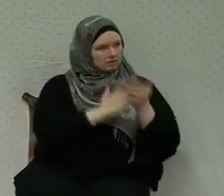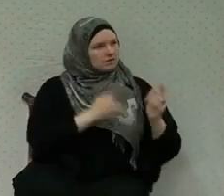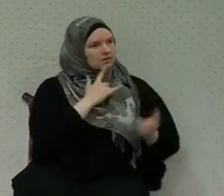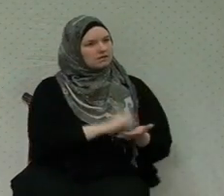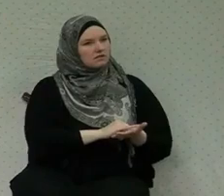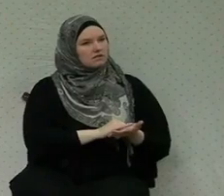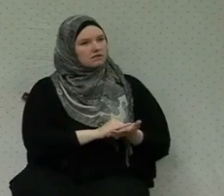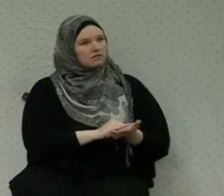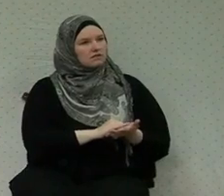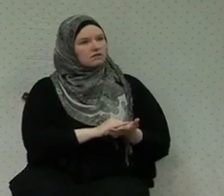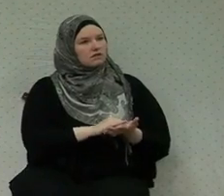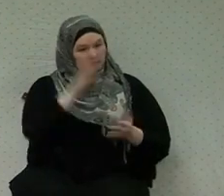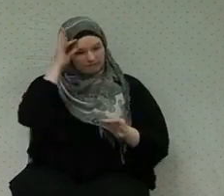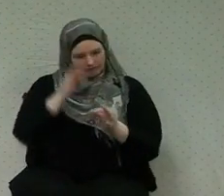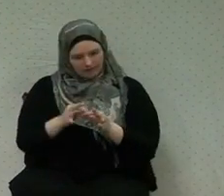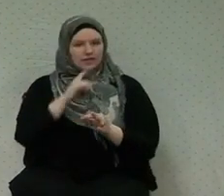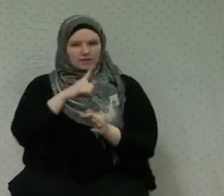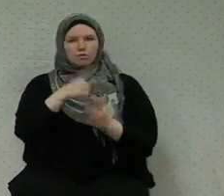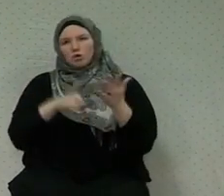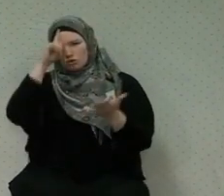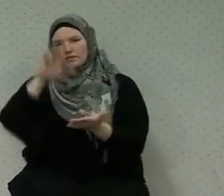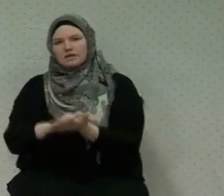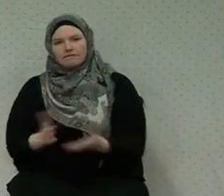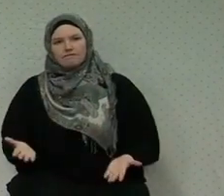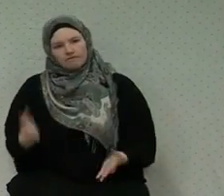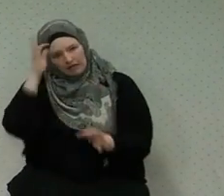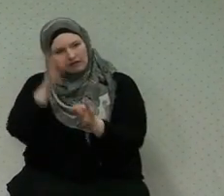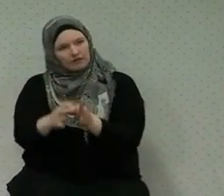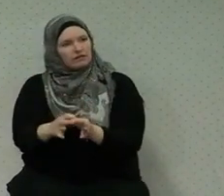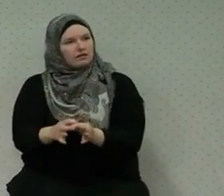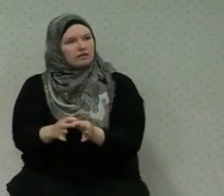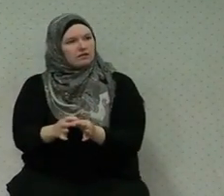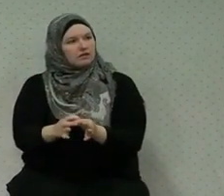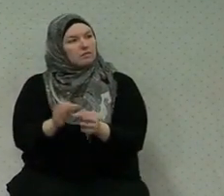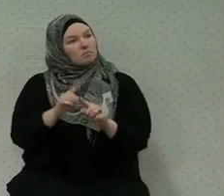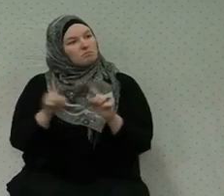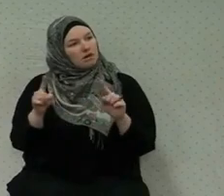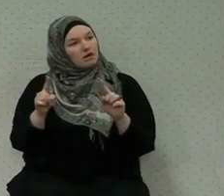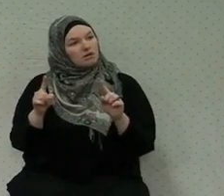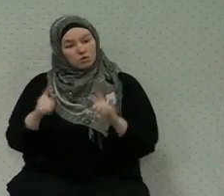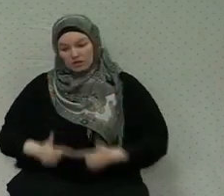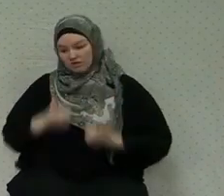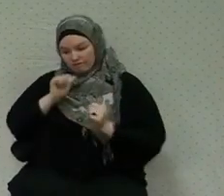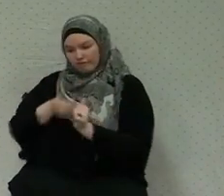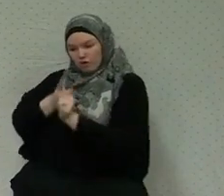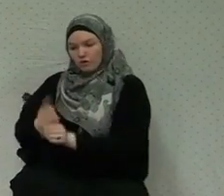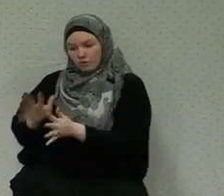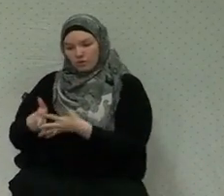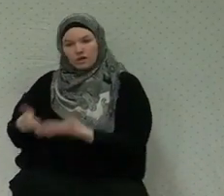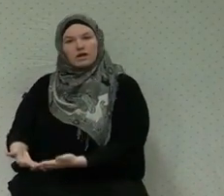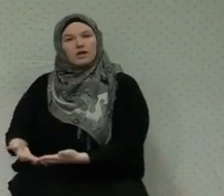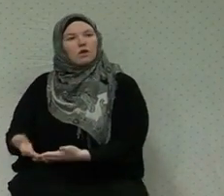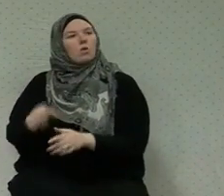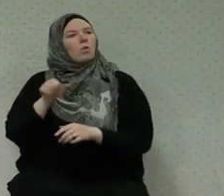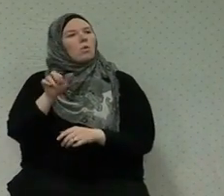That's what faith is, to believe what you believe. But do we live by the book, or do we want